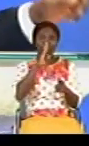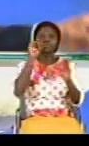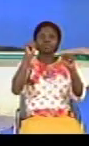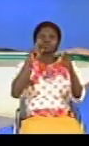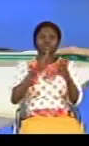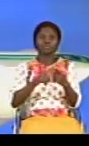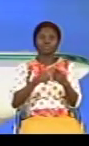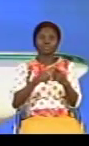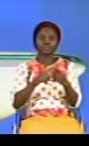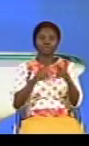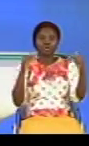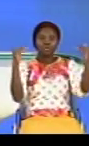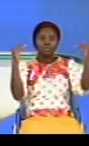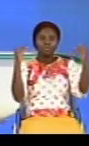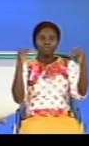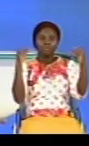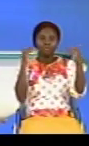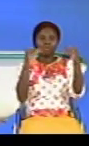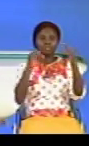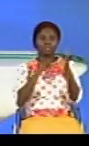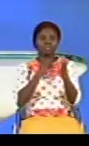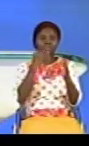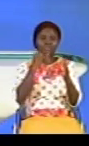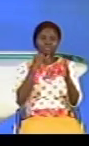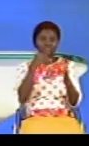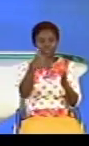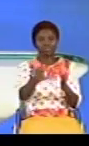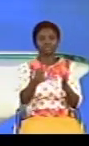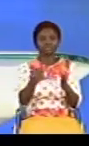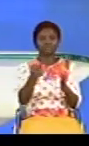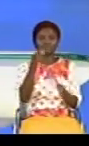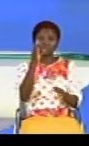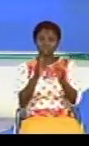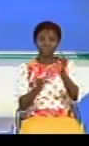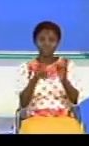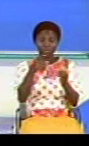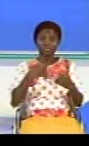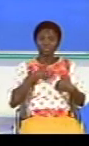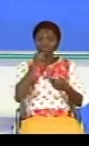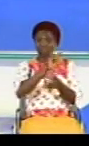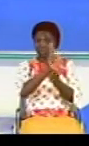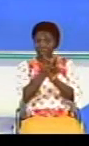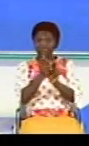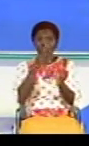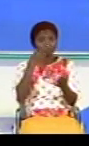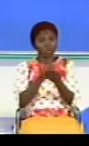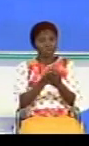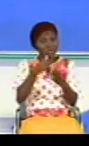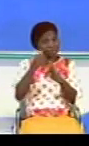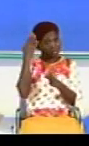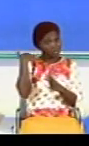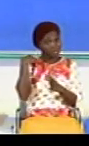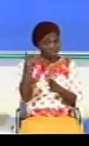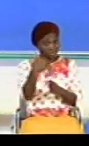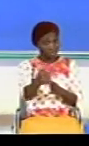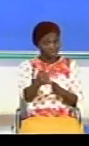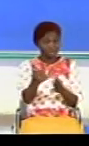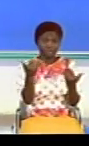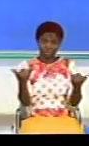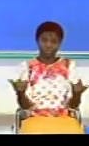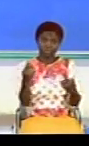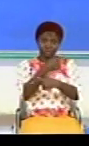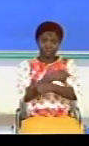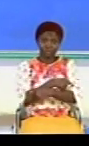not repented well in the past, by yourself, today, you're going to bring